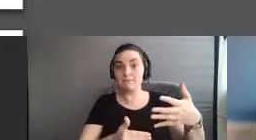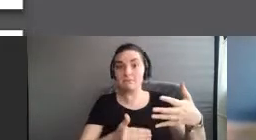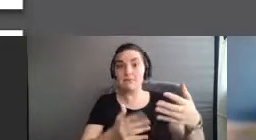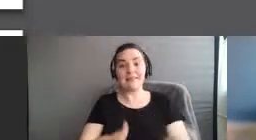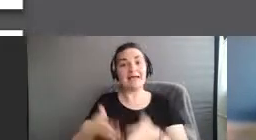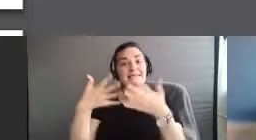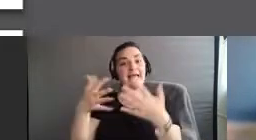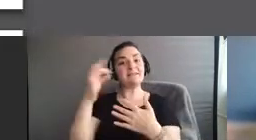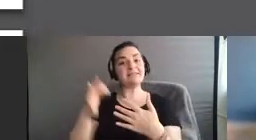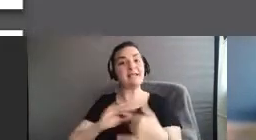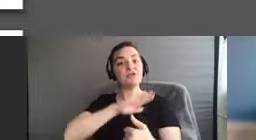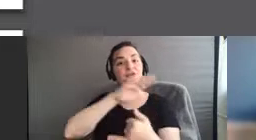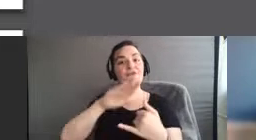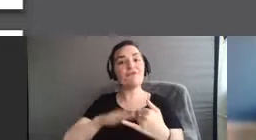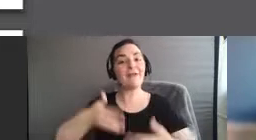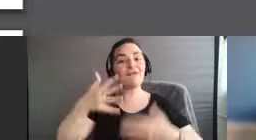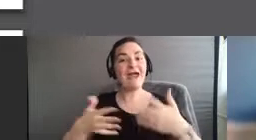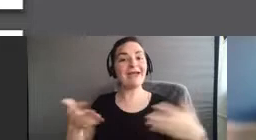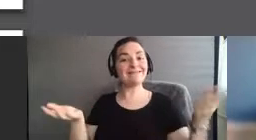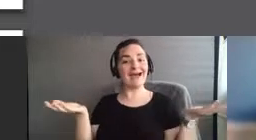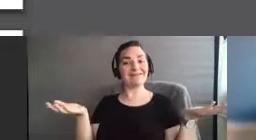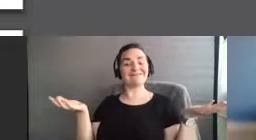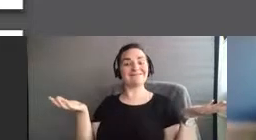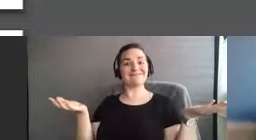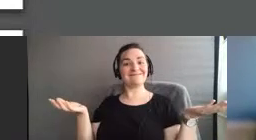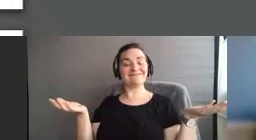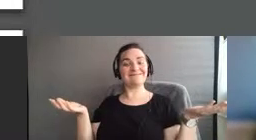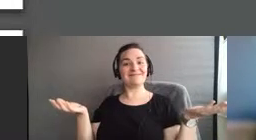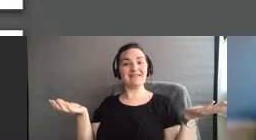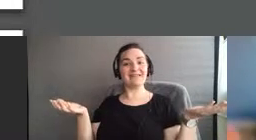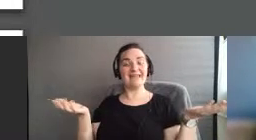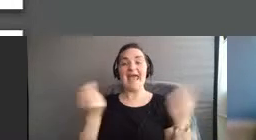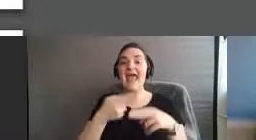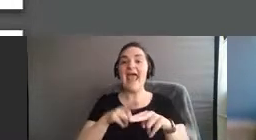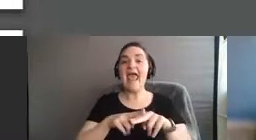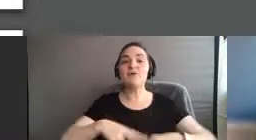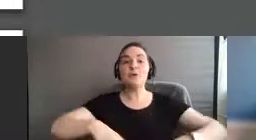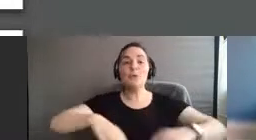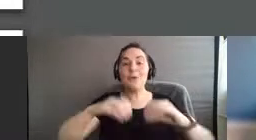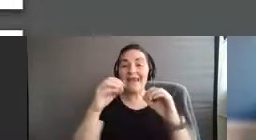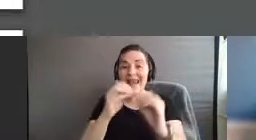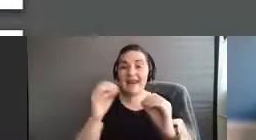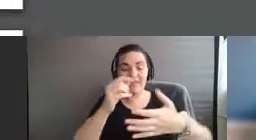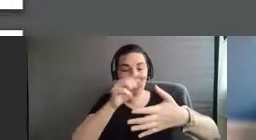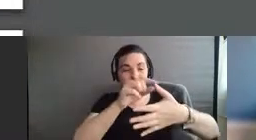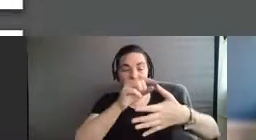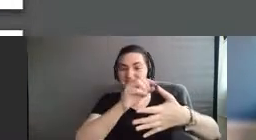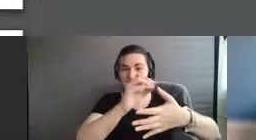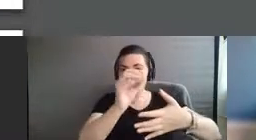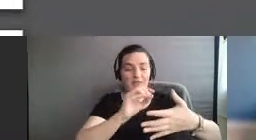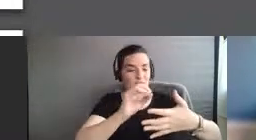If you don't do the engagement tasks, you get 0% for that component.